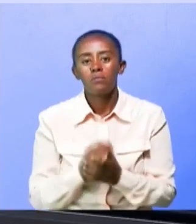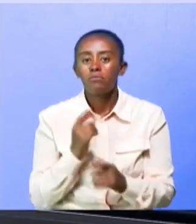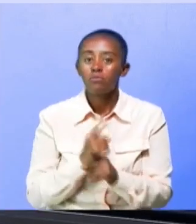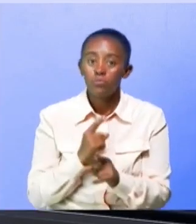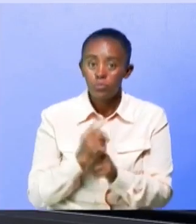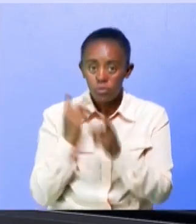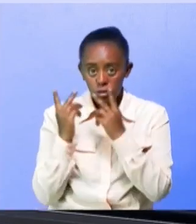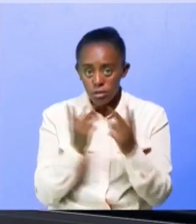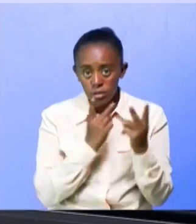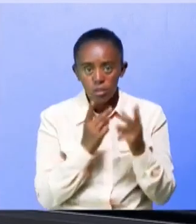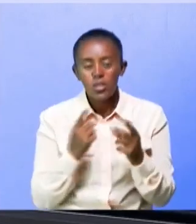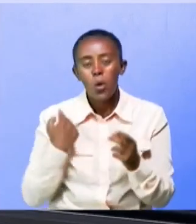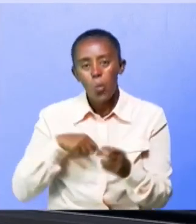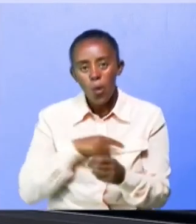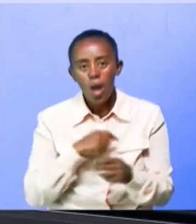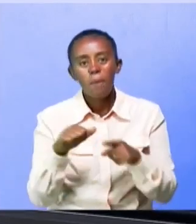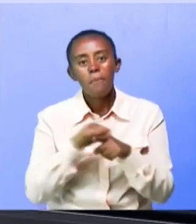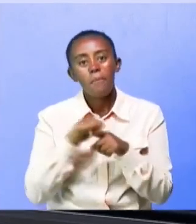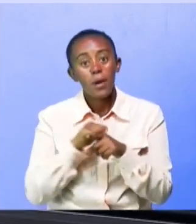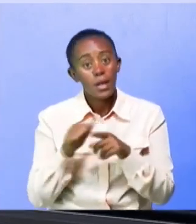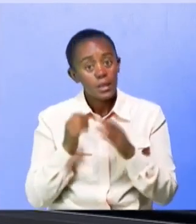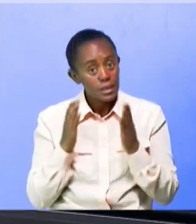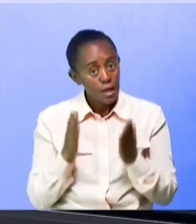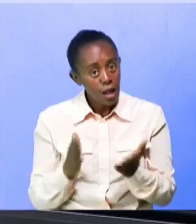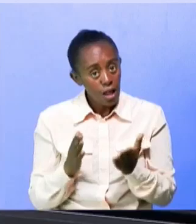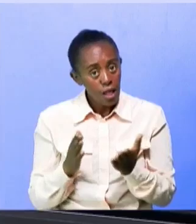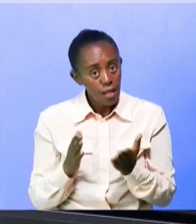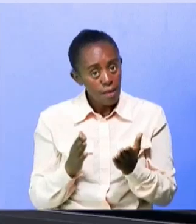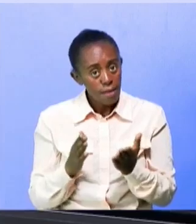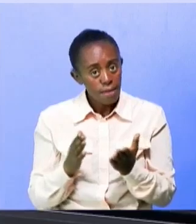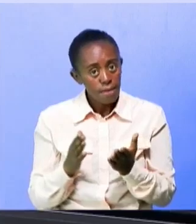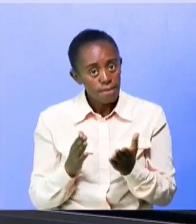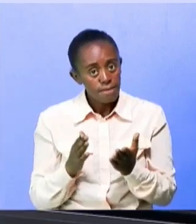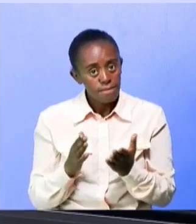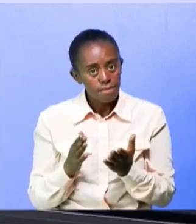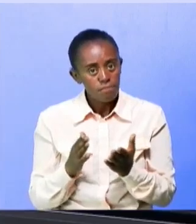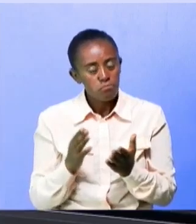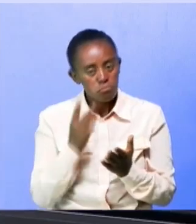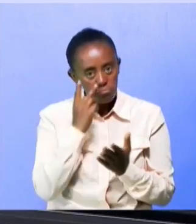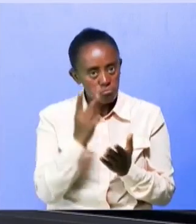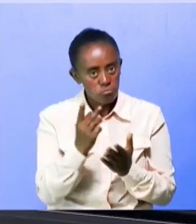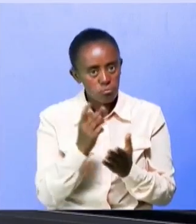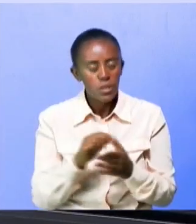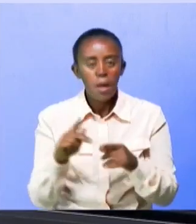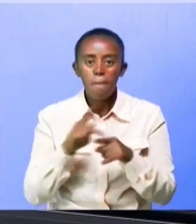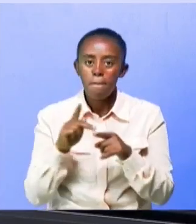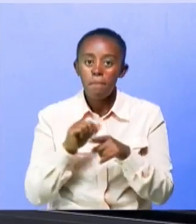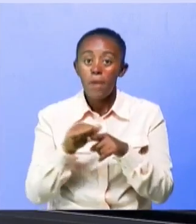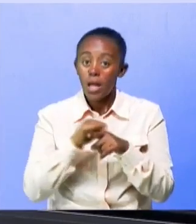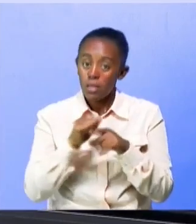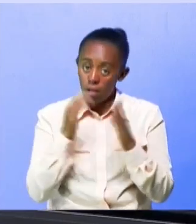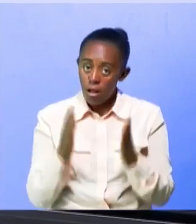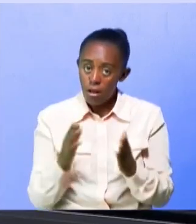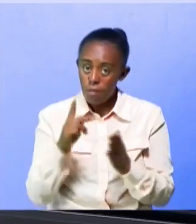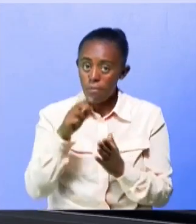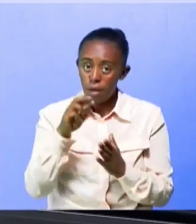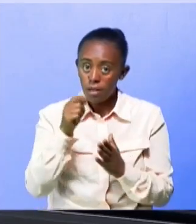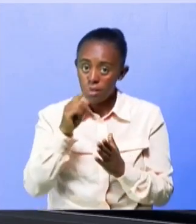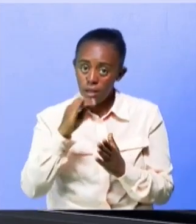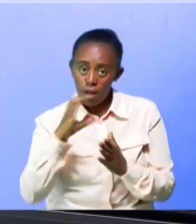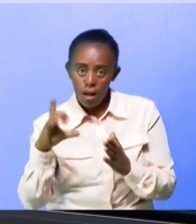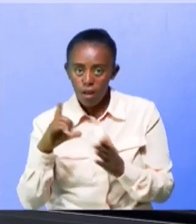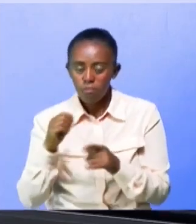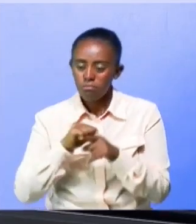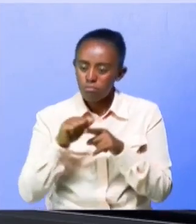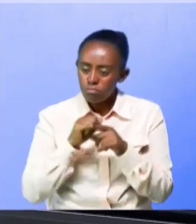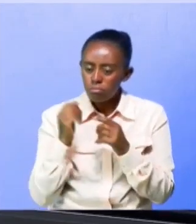now we are practically just see it. Practically is just observing in